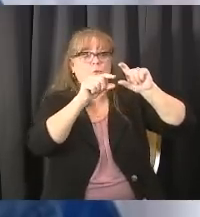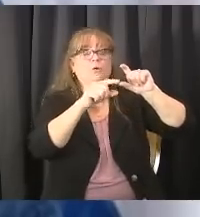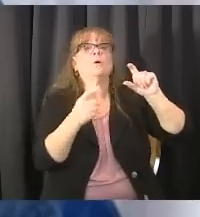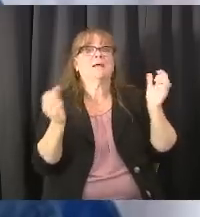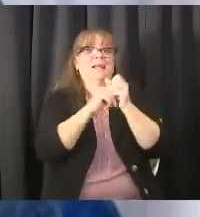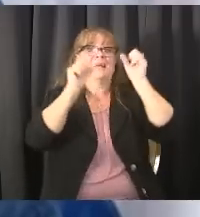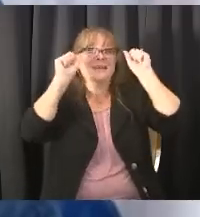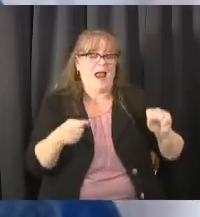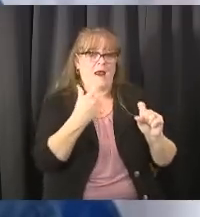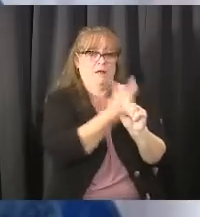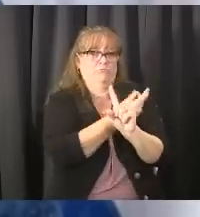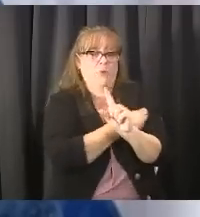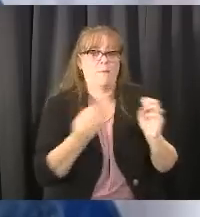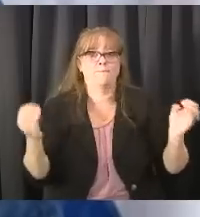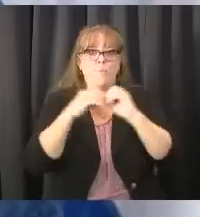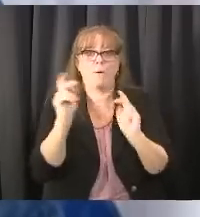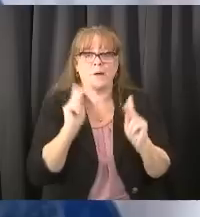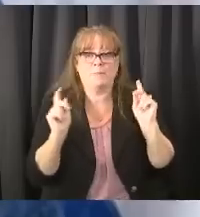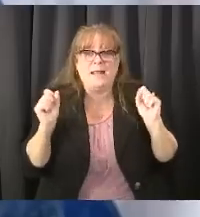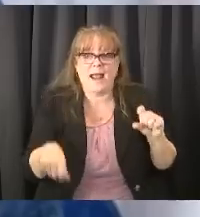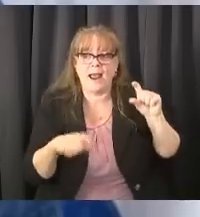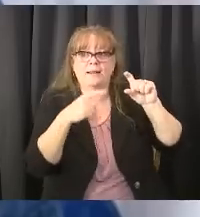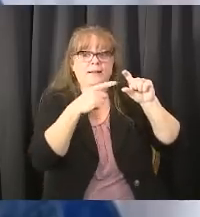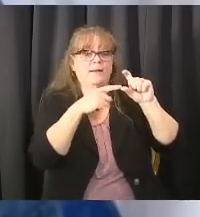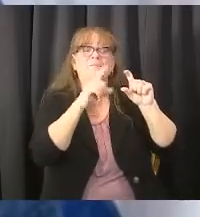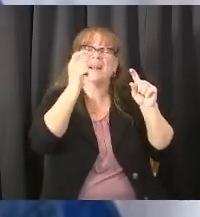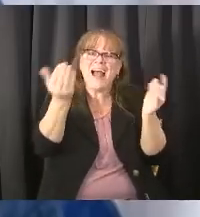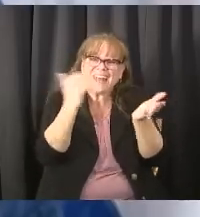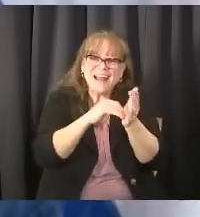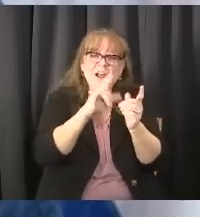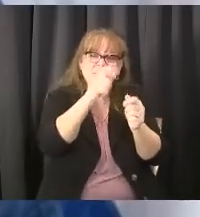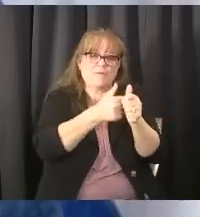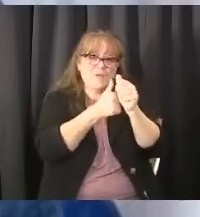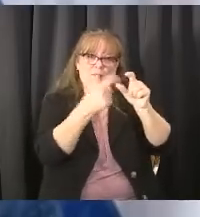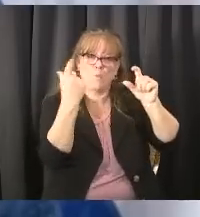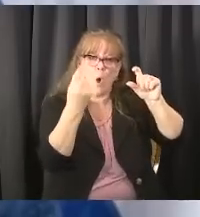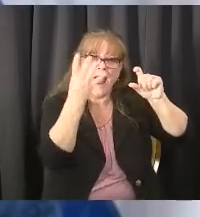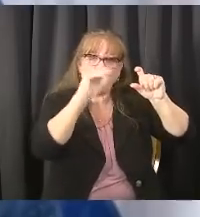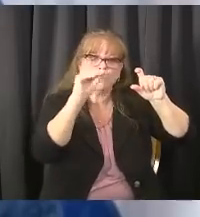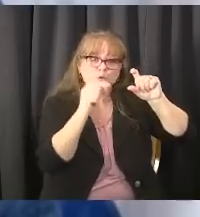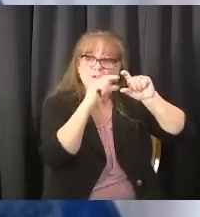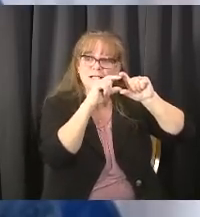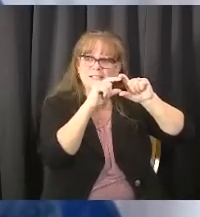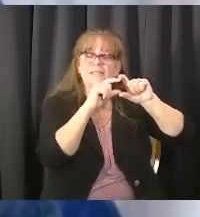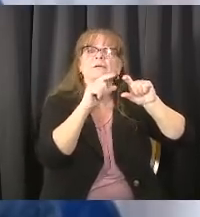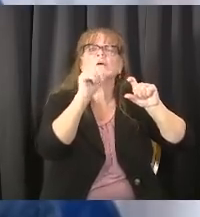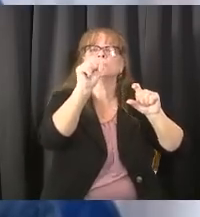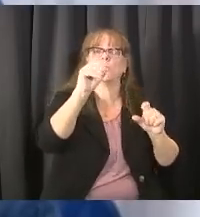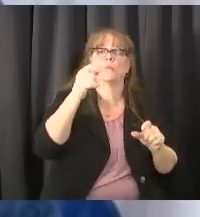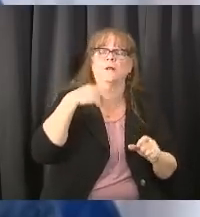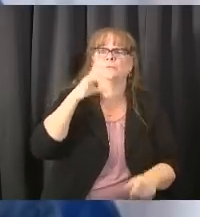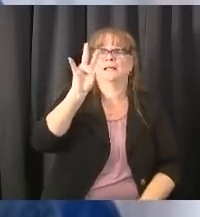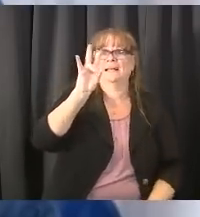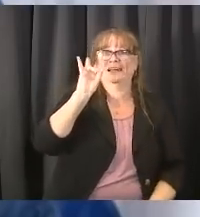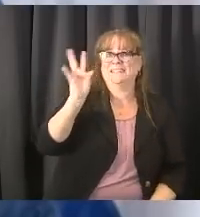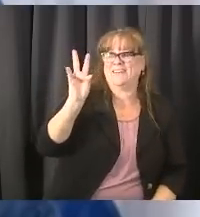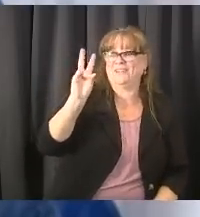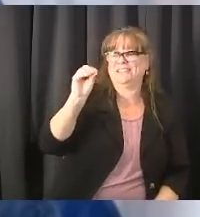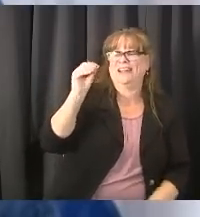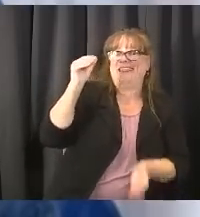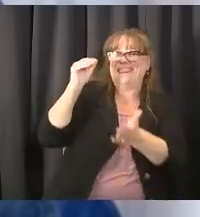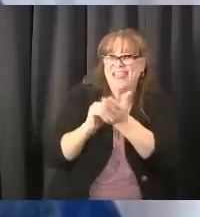week being distributed to Colorado. We will get each and every one of those into the arm of somebody who is at the